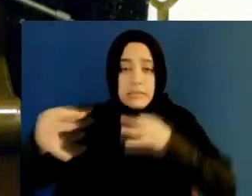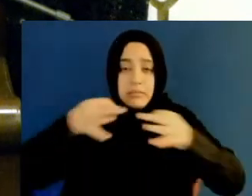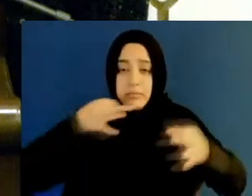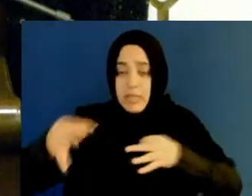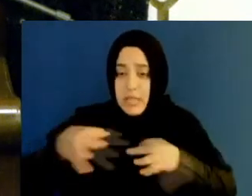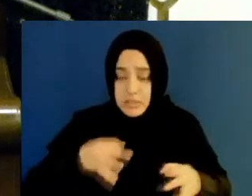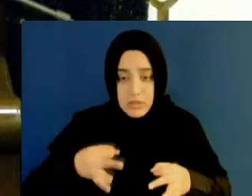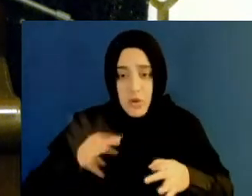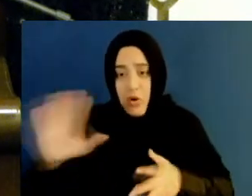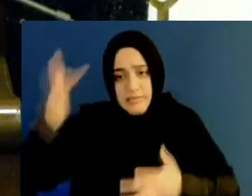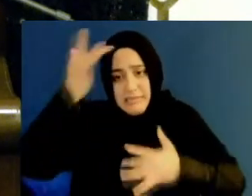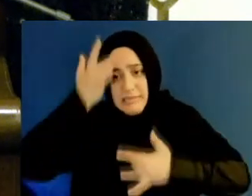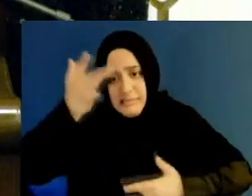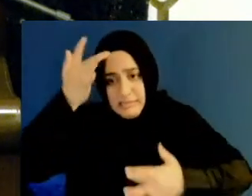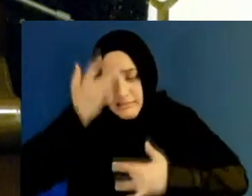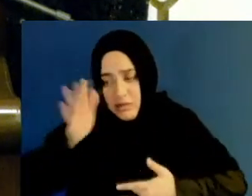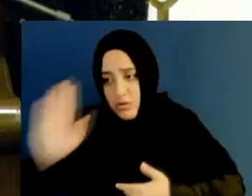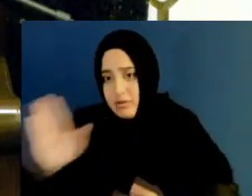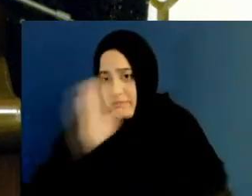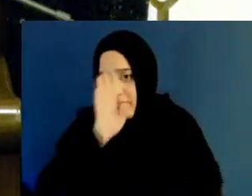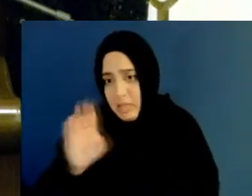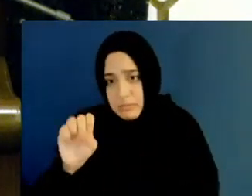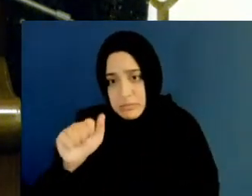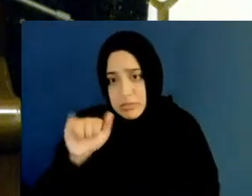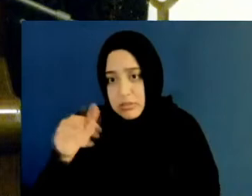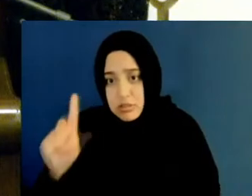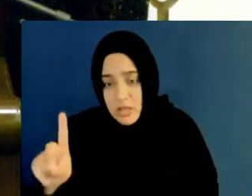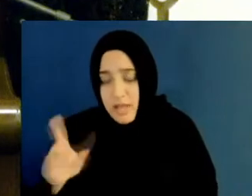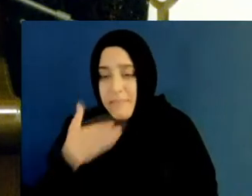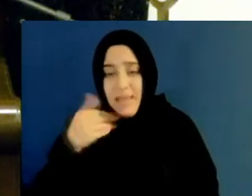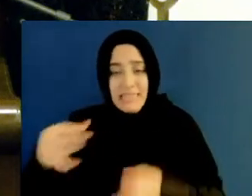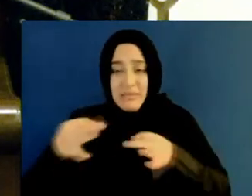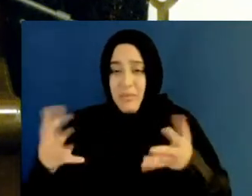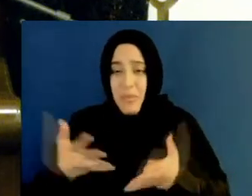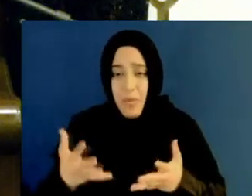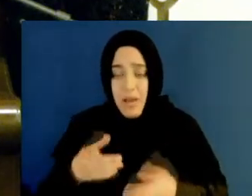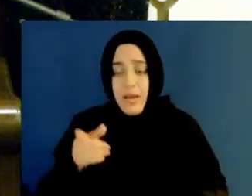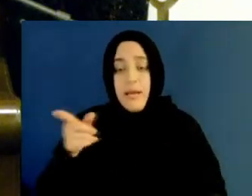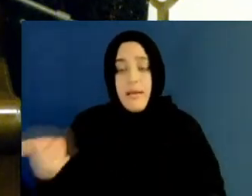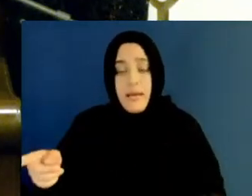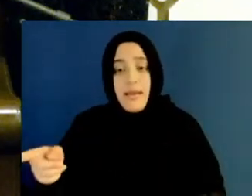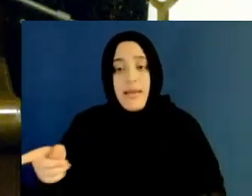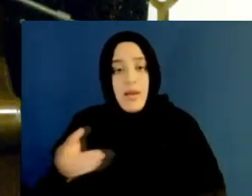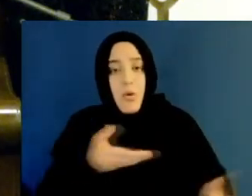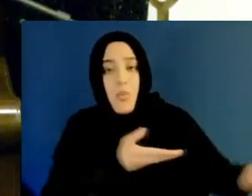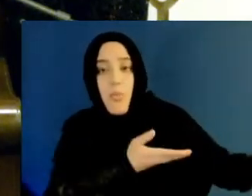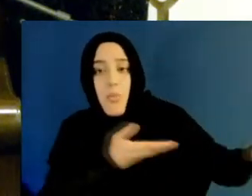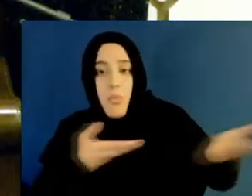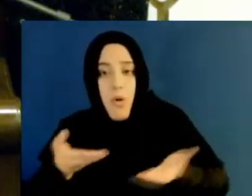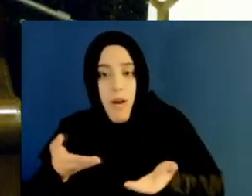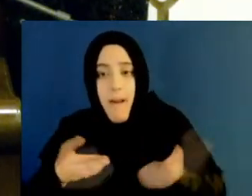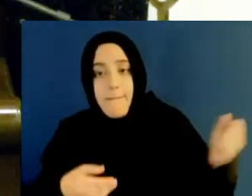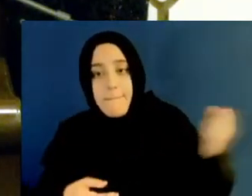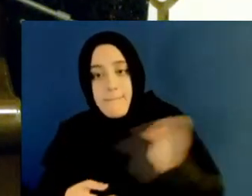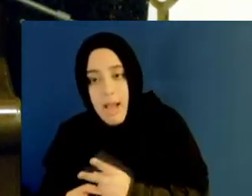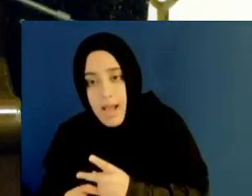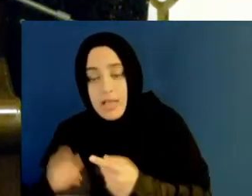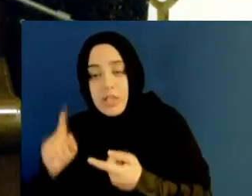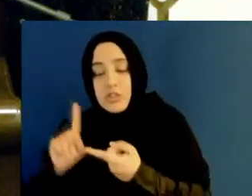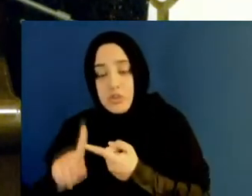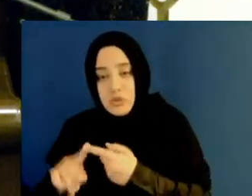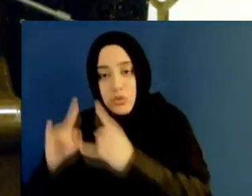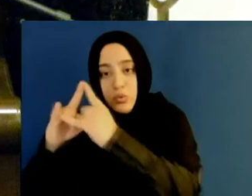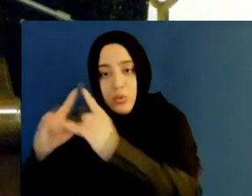understanding of the sickness of Imam Sajjad is that he was brought back into the Khaymaga at an early part of